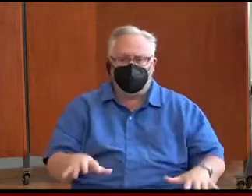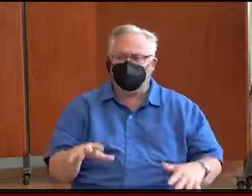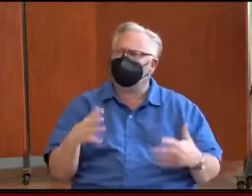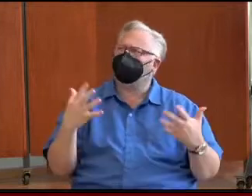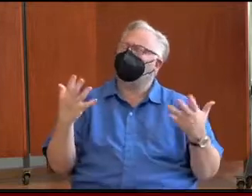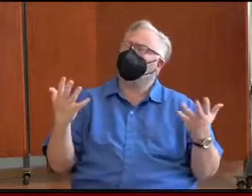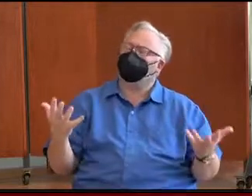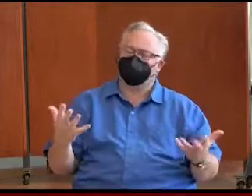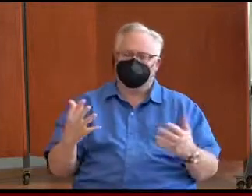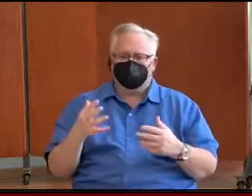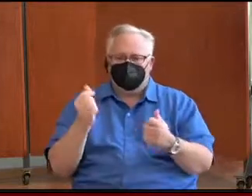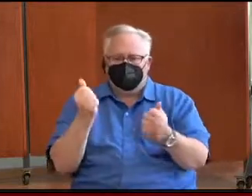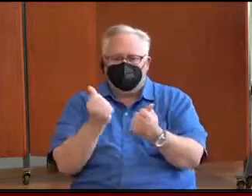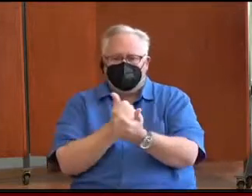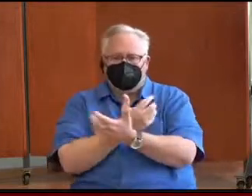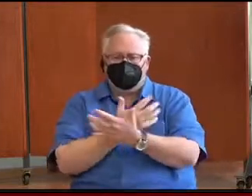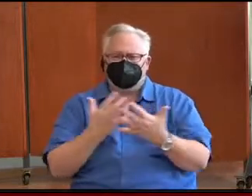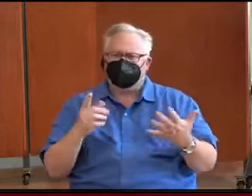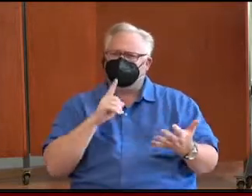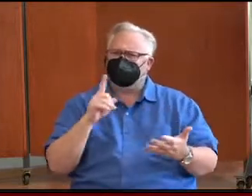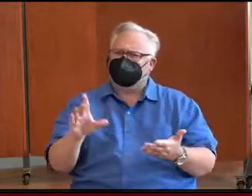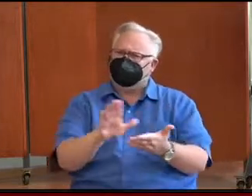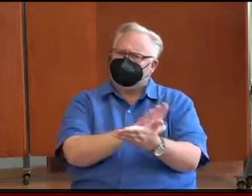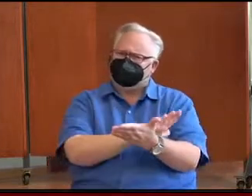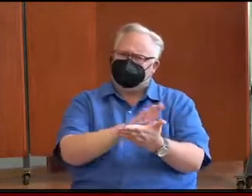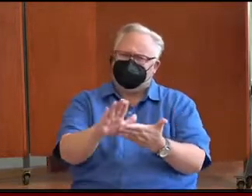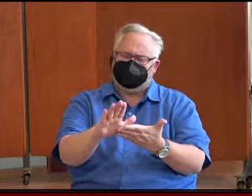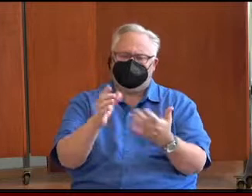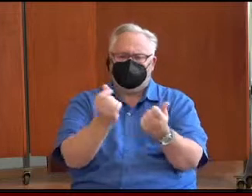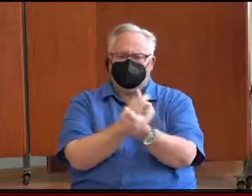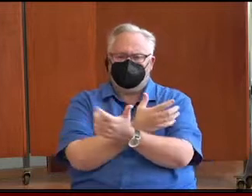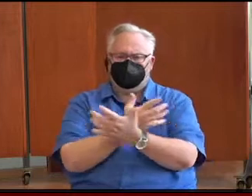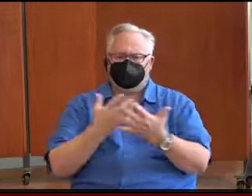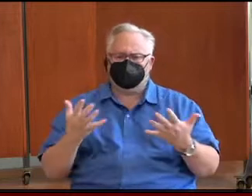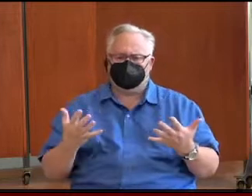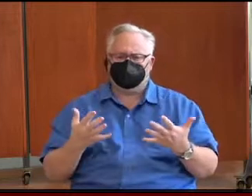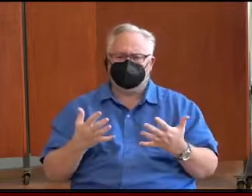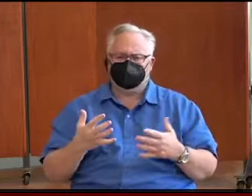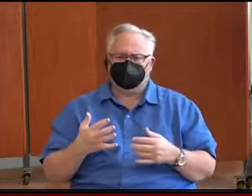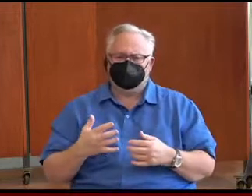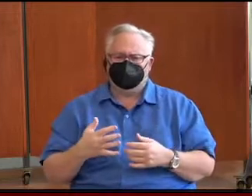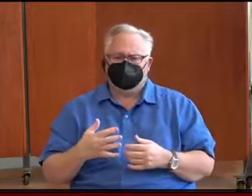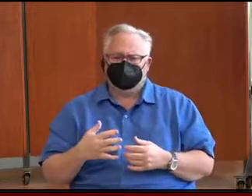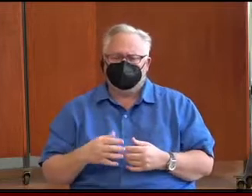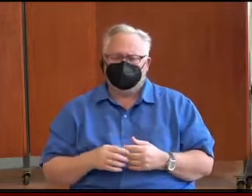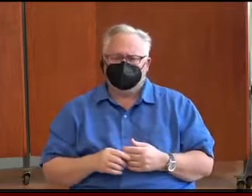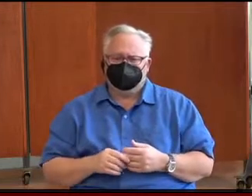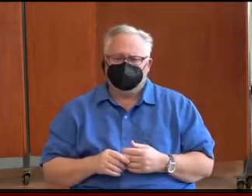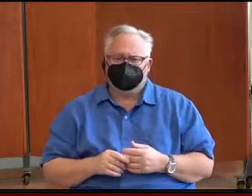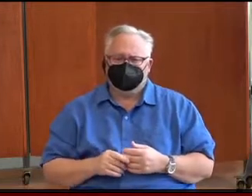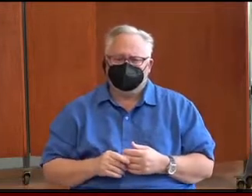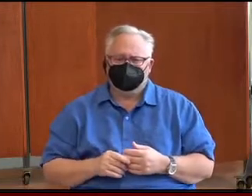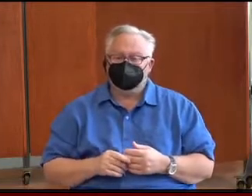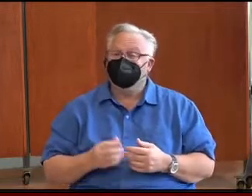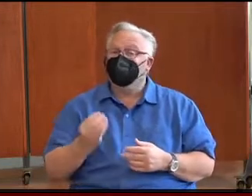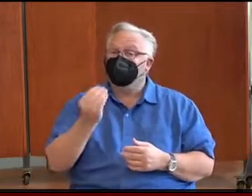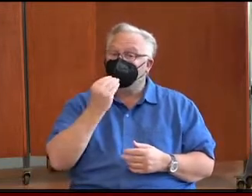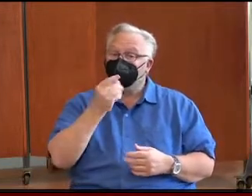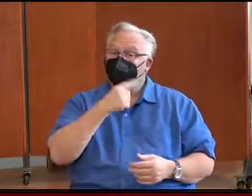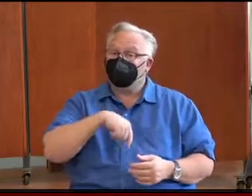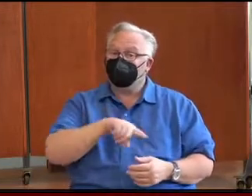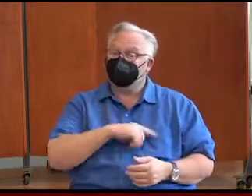Well, everything is really nice. Everything is, there's a very good food